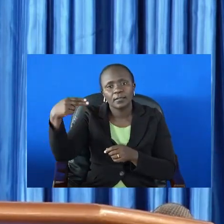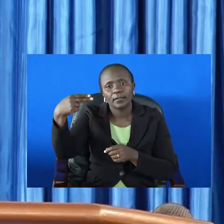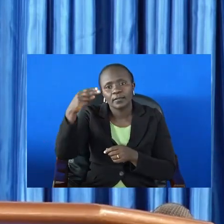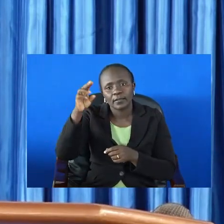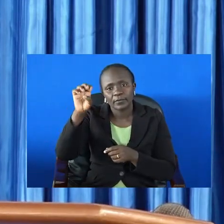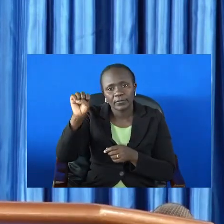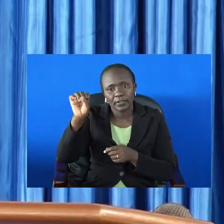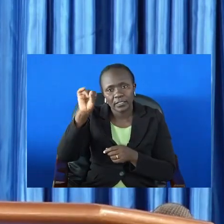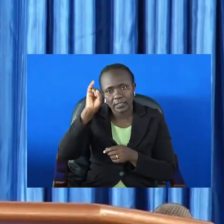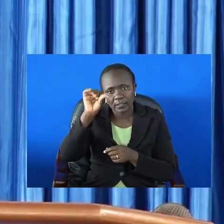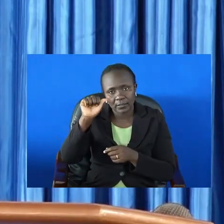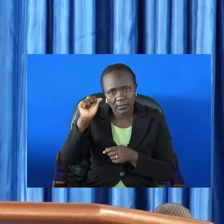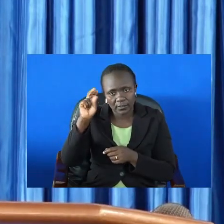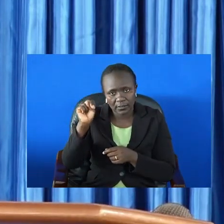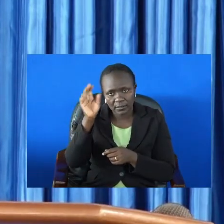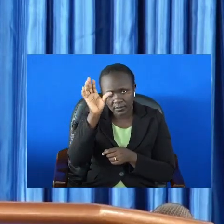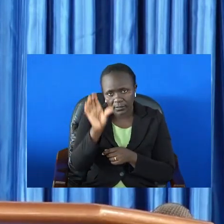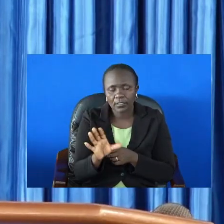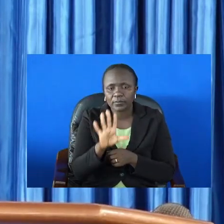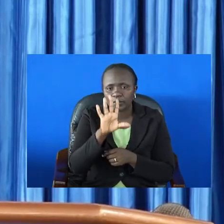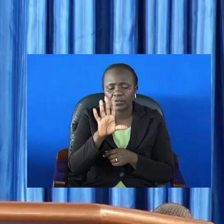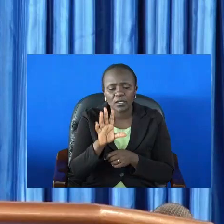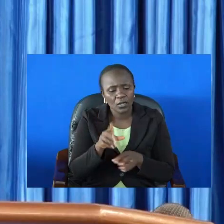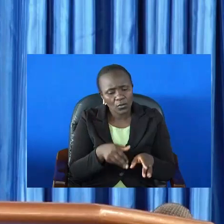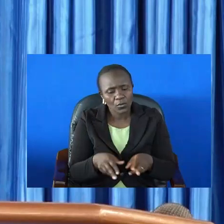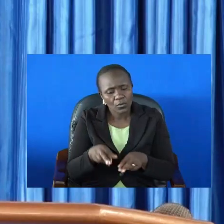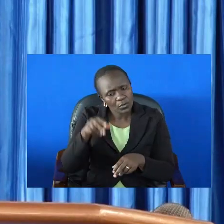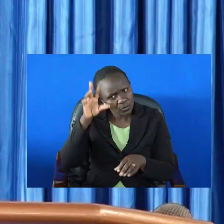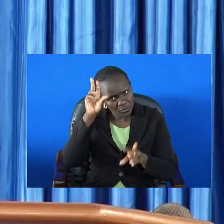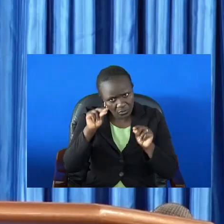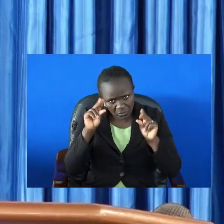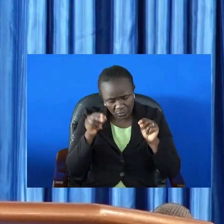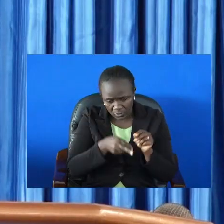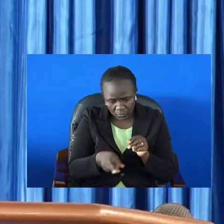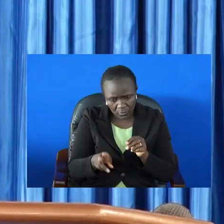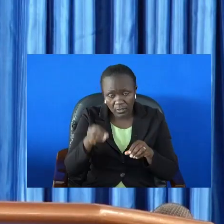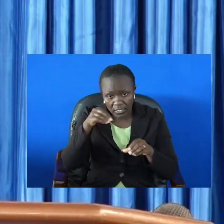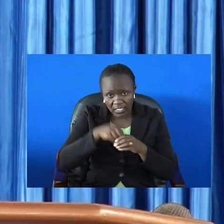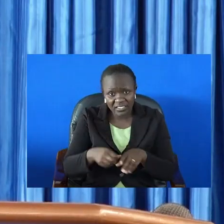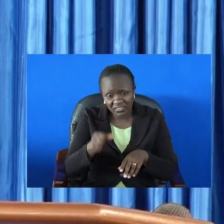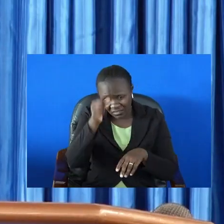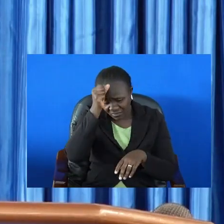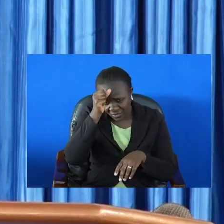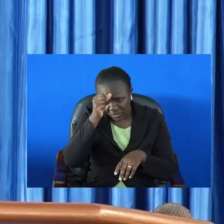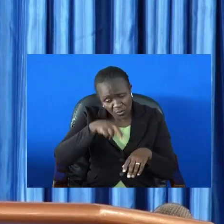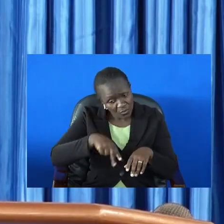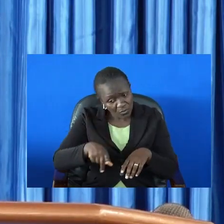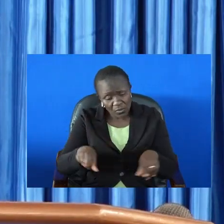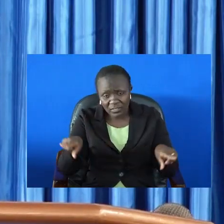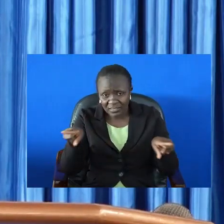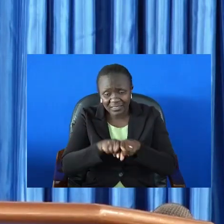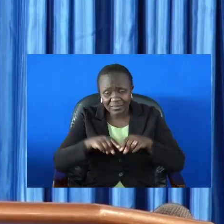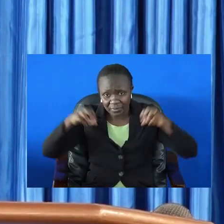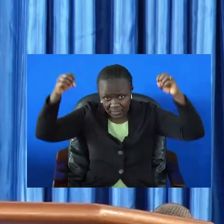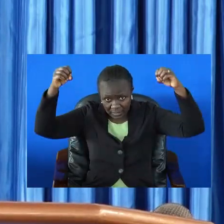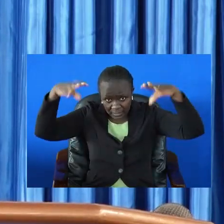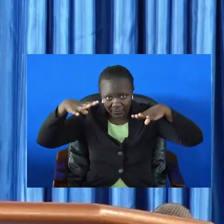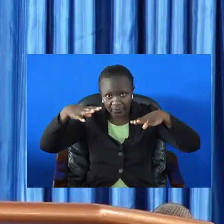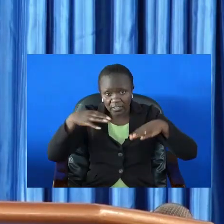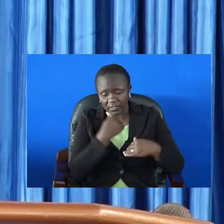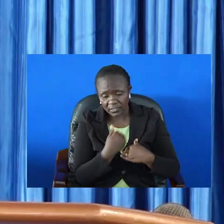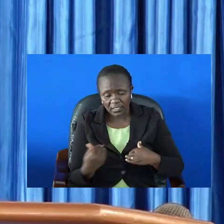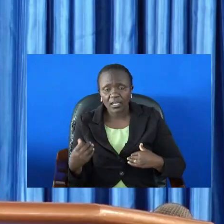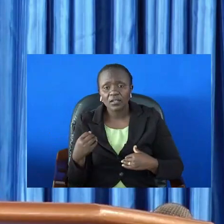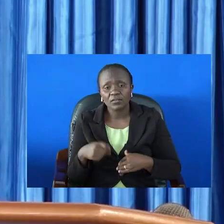17. It says, don't walk in foolishness. Walk in light. Walk as a loved child of God. Walk